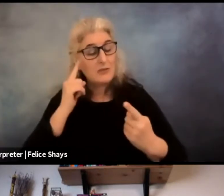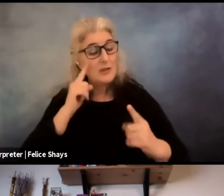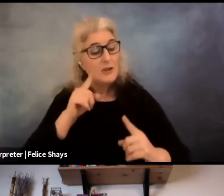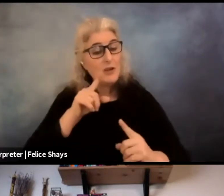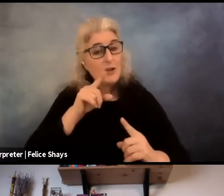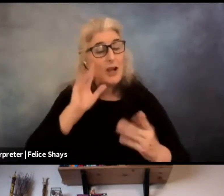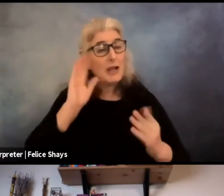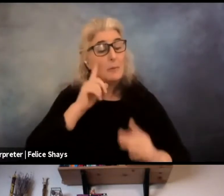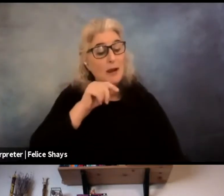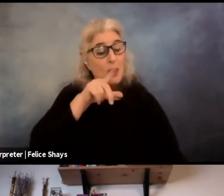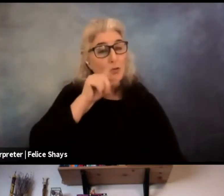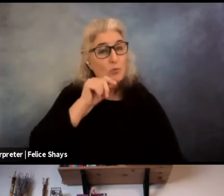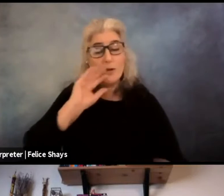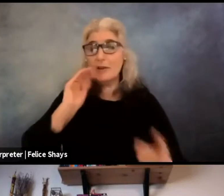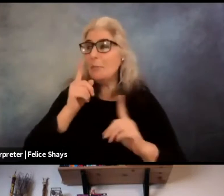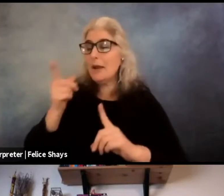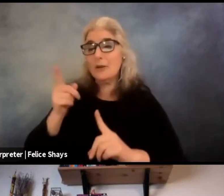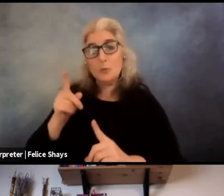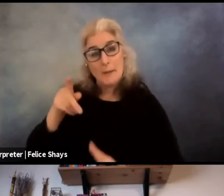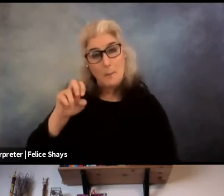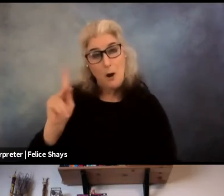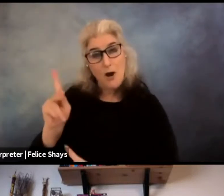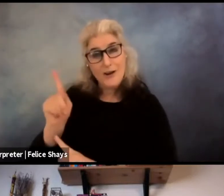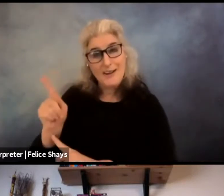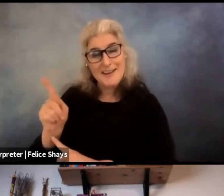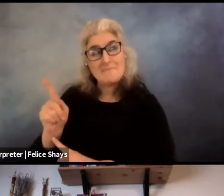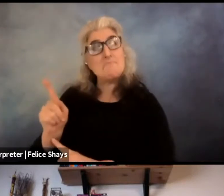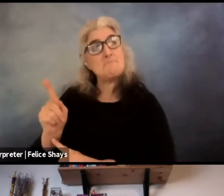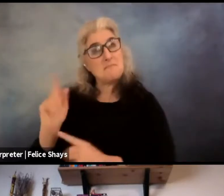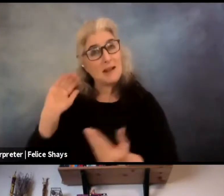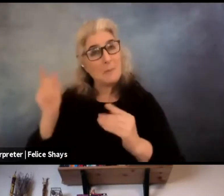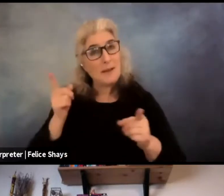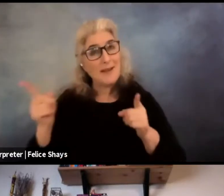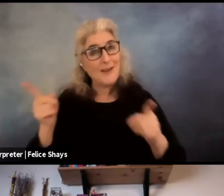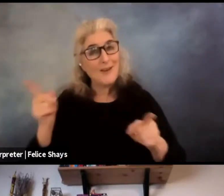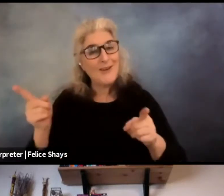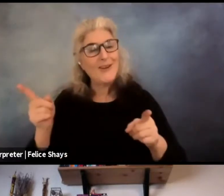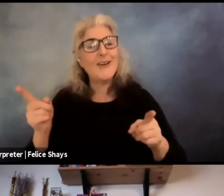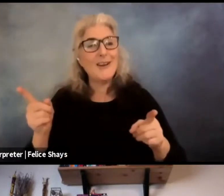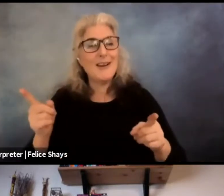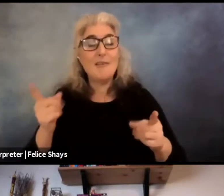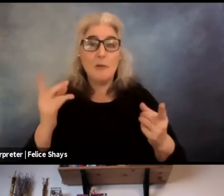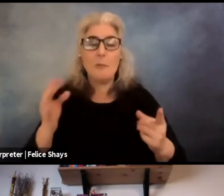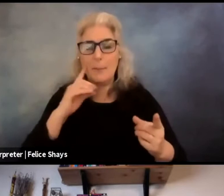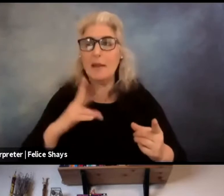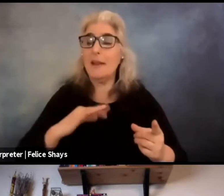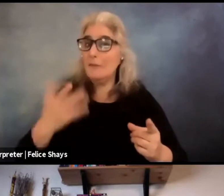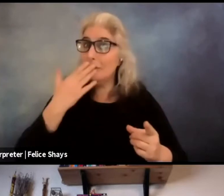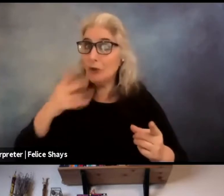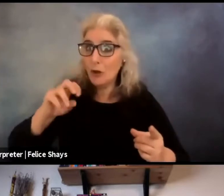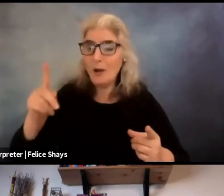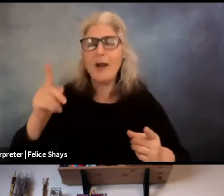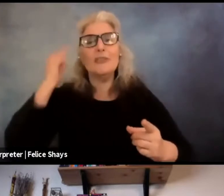park might potentially help us. I mean, depending if it's a good park. I mean, yeah, if it's a park I